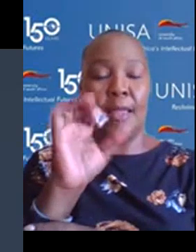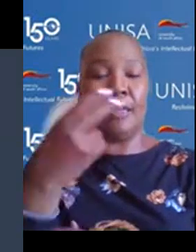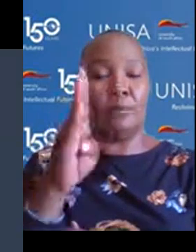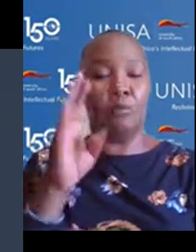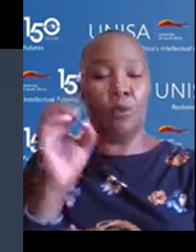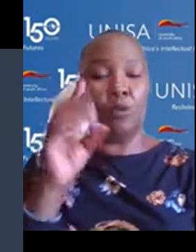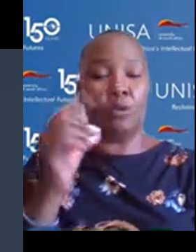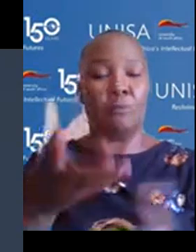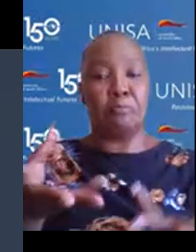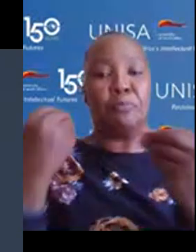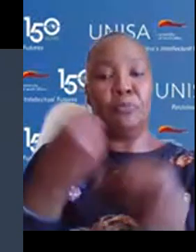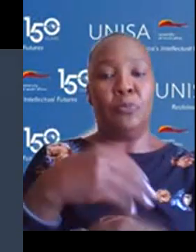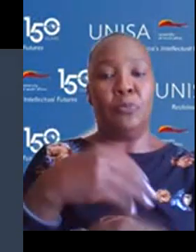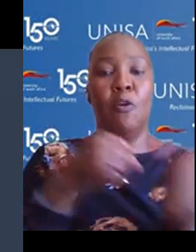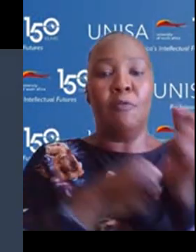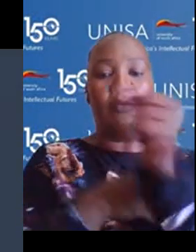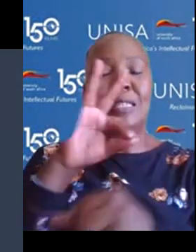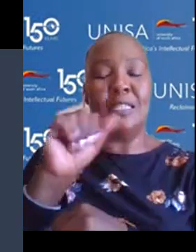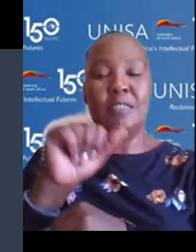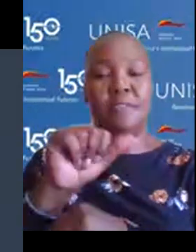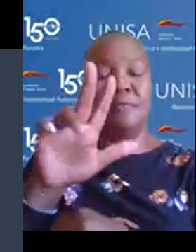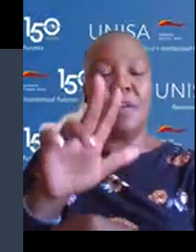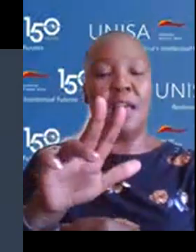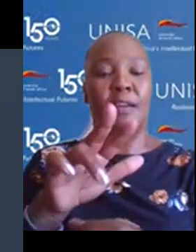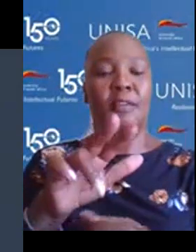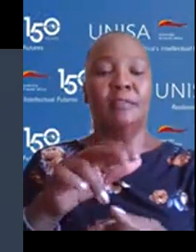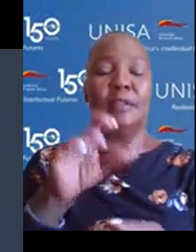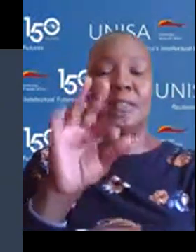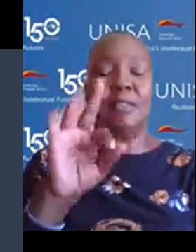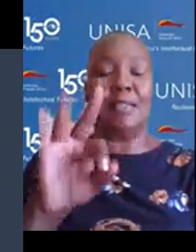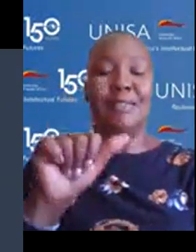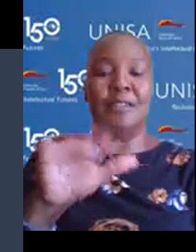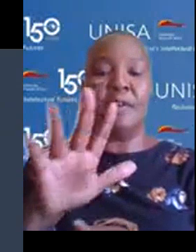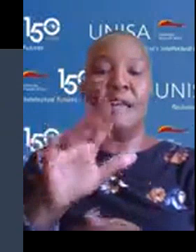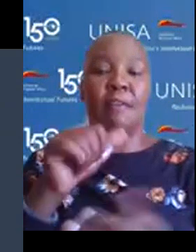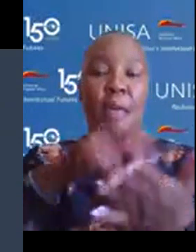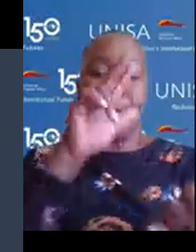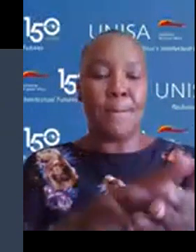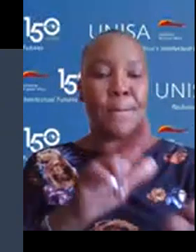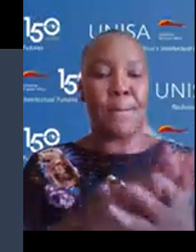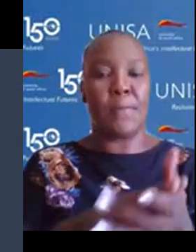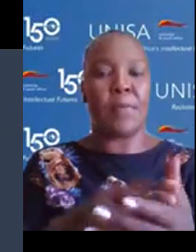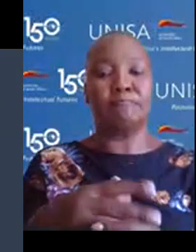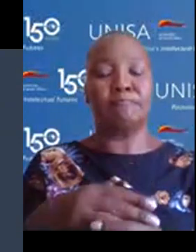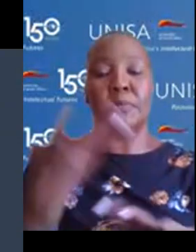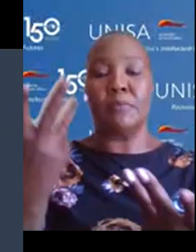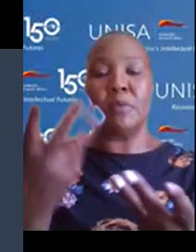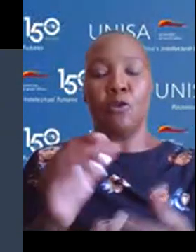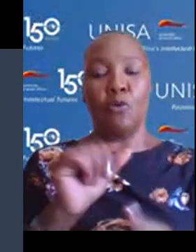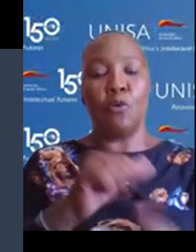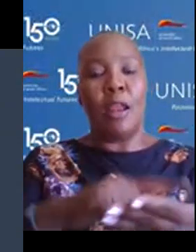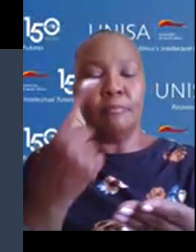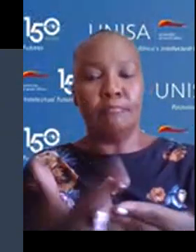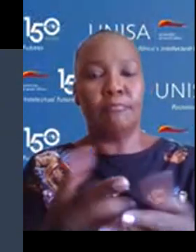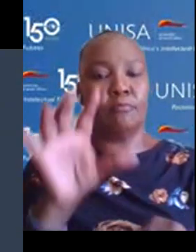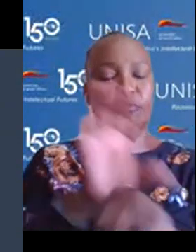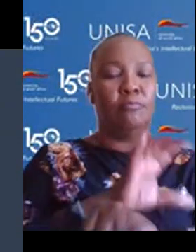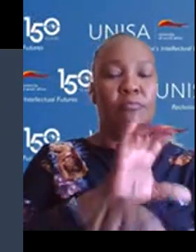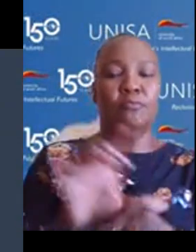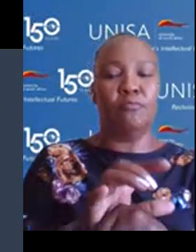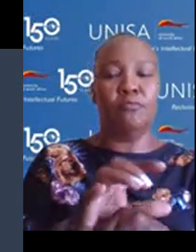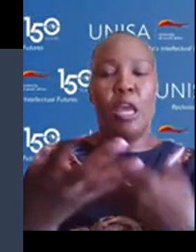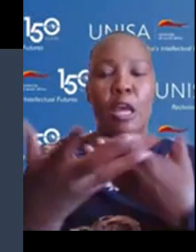Office 365 apps. So if you prefer to download everything to your computer or your laptop, you can